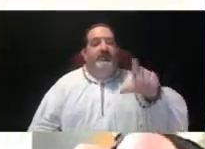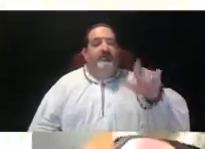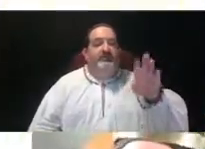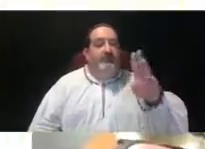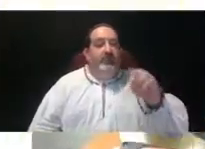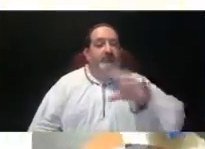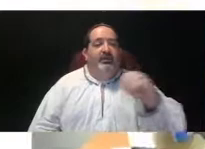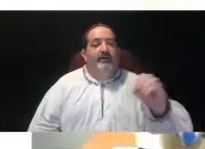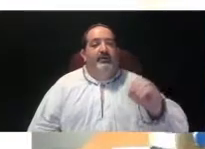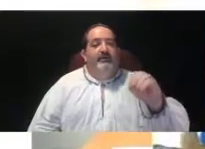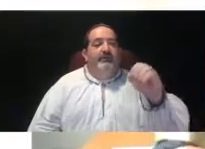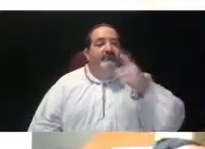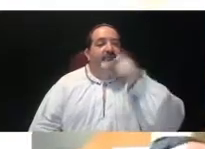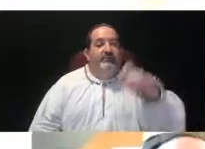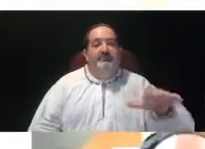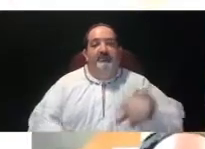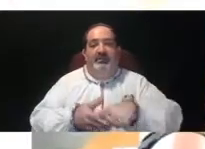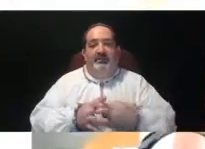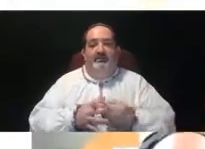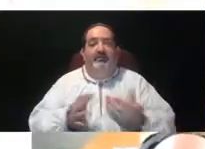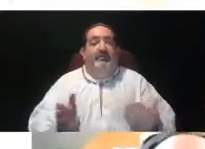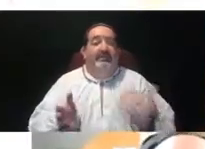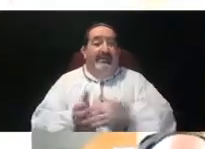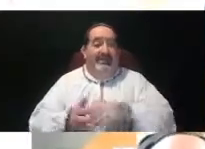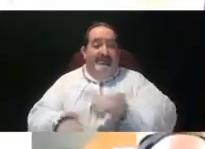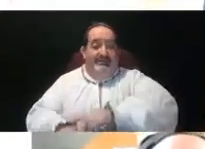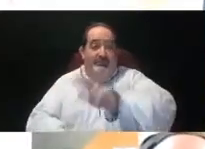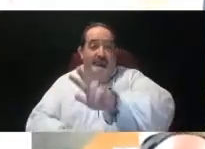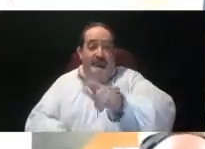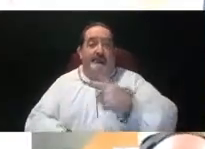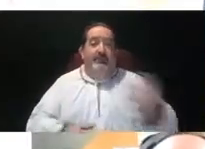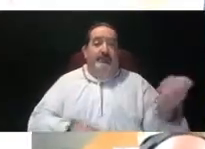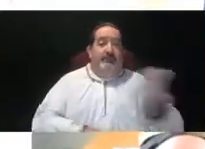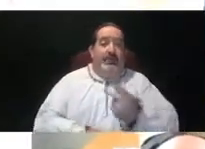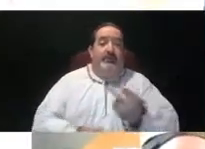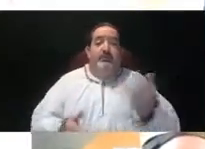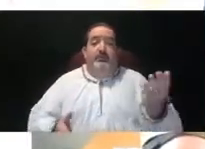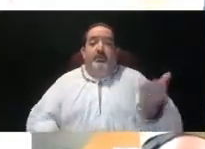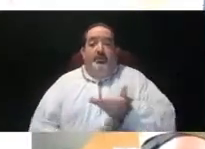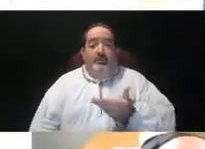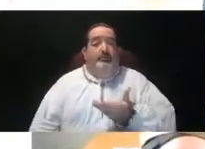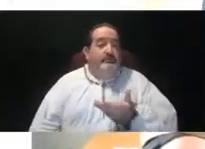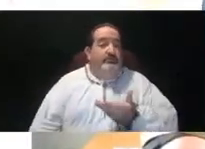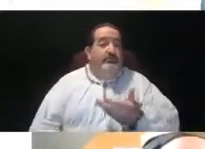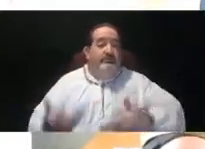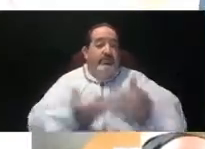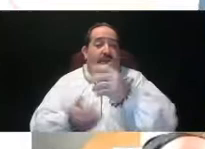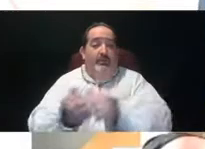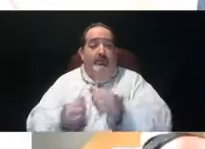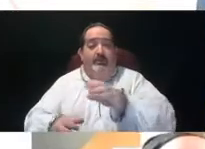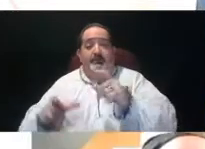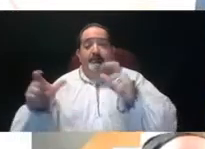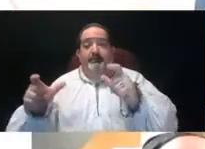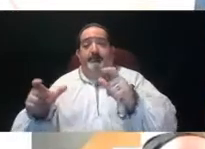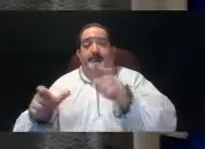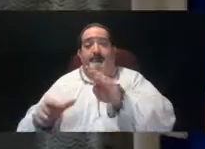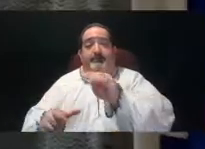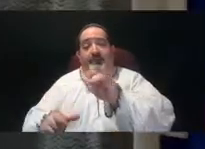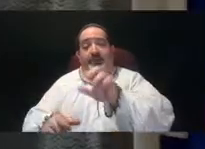please come and be welcome to hang out in the main room or go get some lunch.